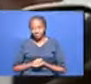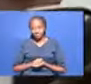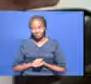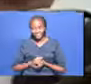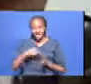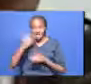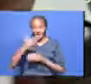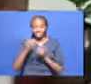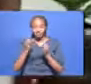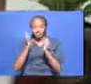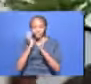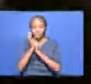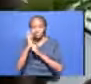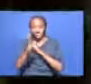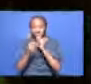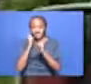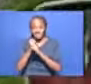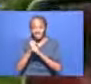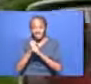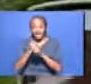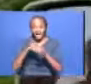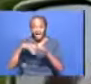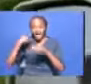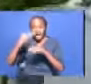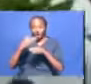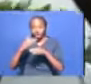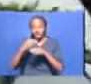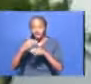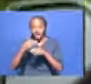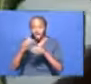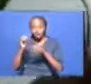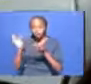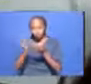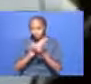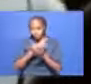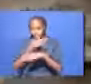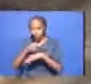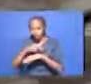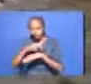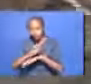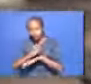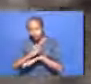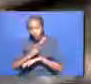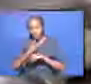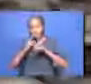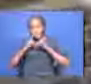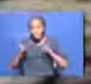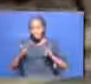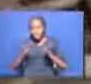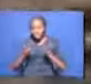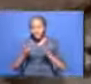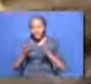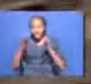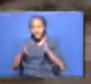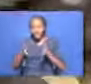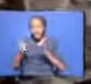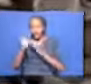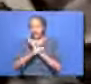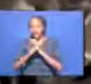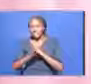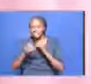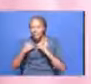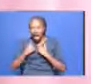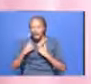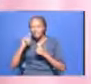14 years, through the disarmament process, Opande brought peace back to a country that was once virtually ruled by